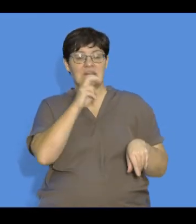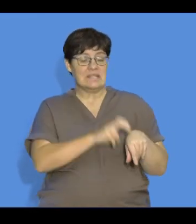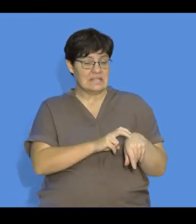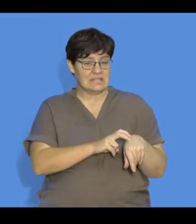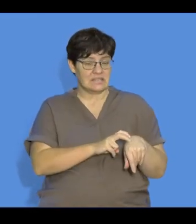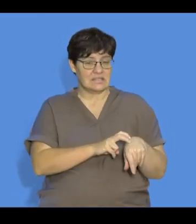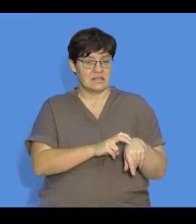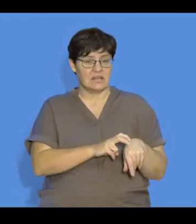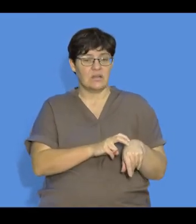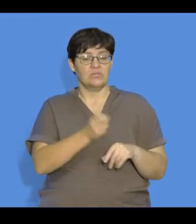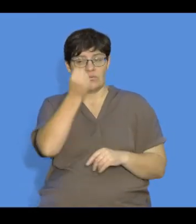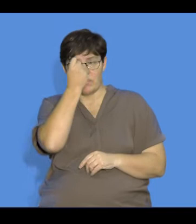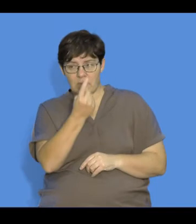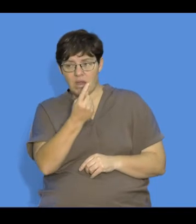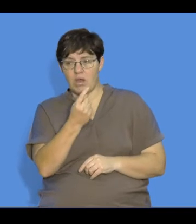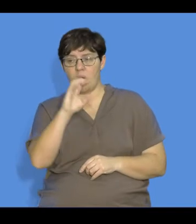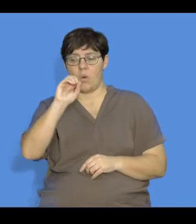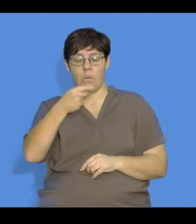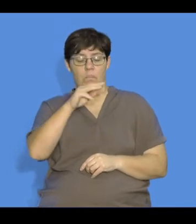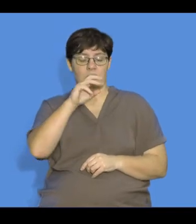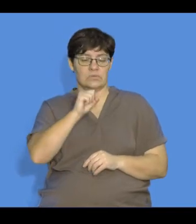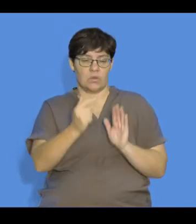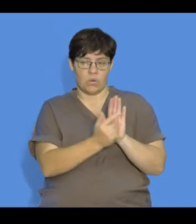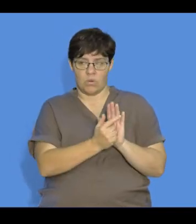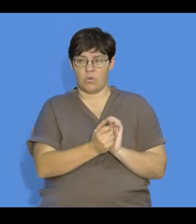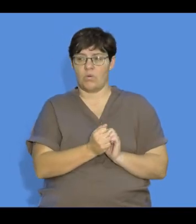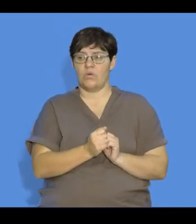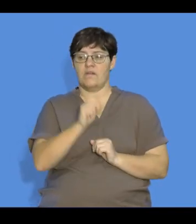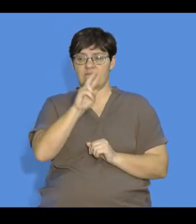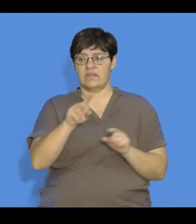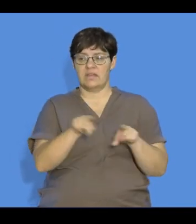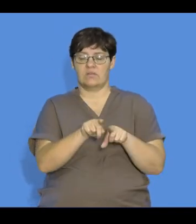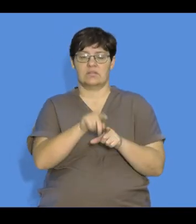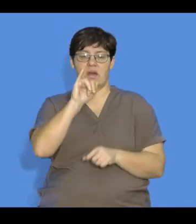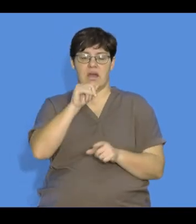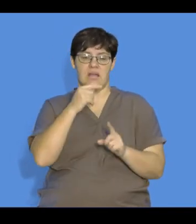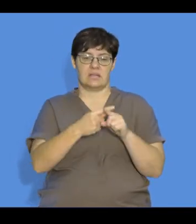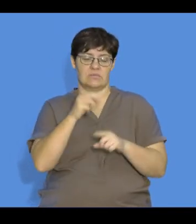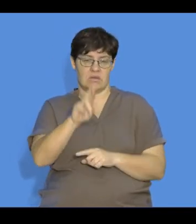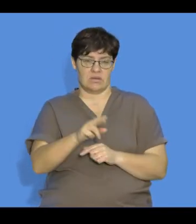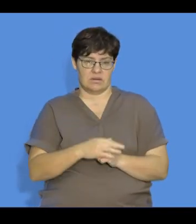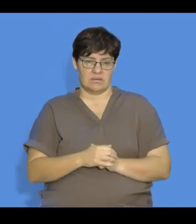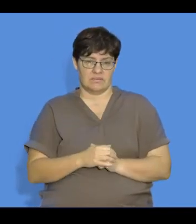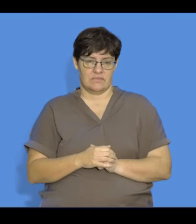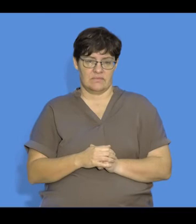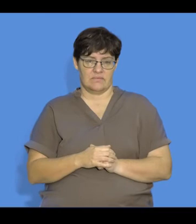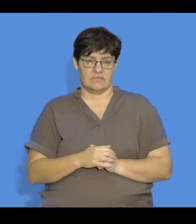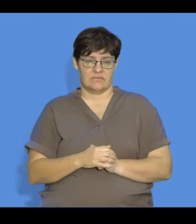need also not forget the use of the Ohm's law, V is equals to I times R. Right.